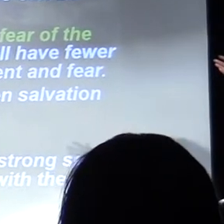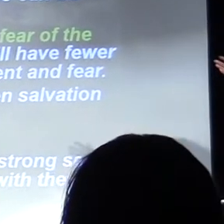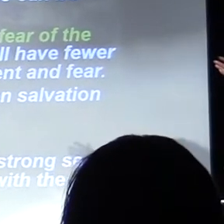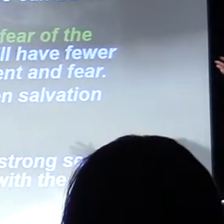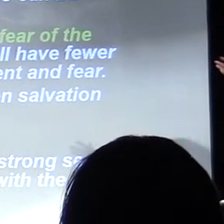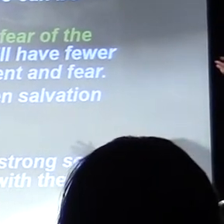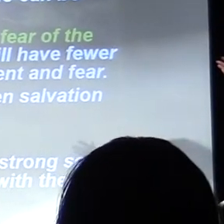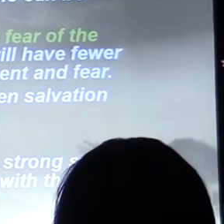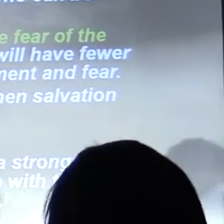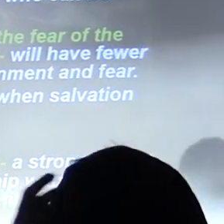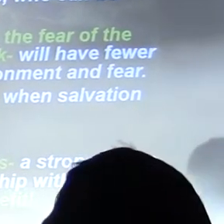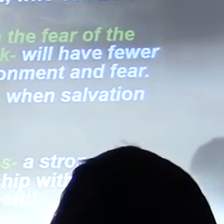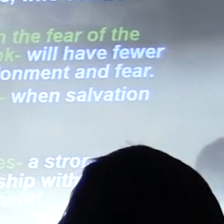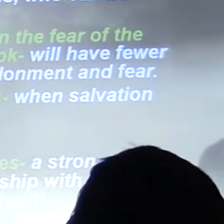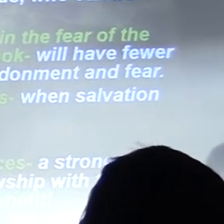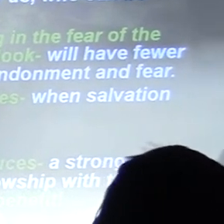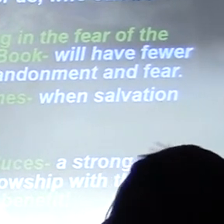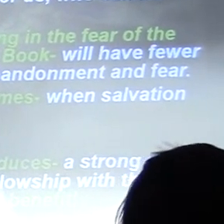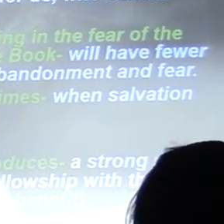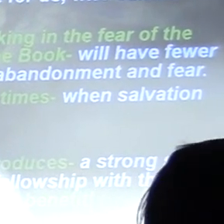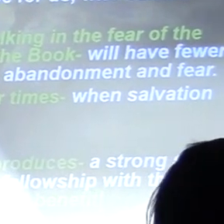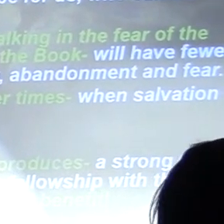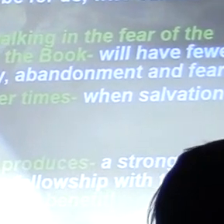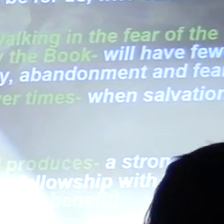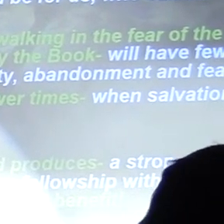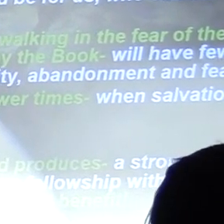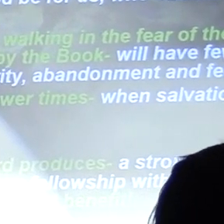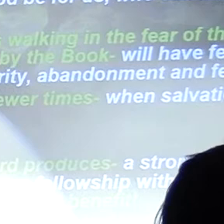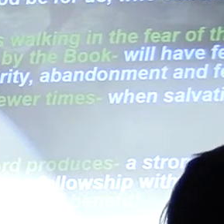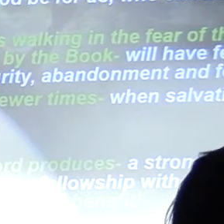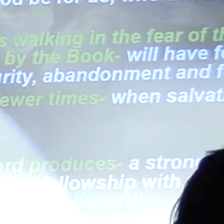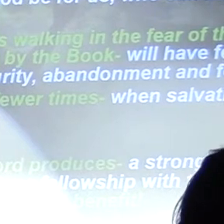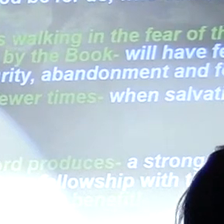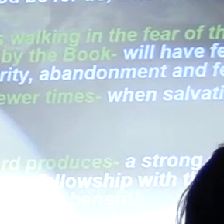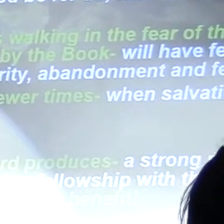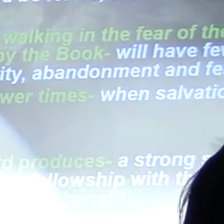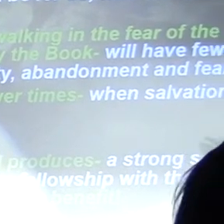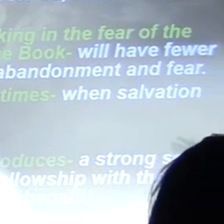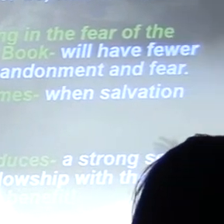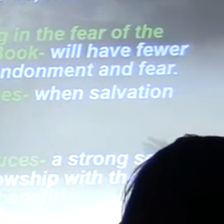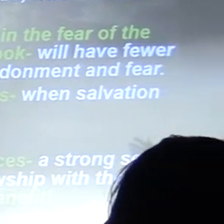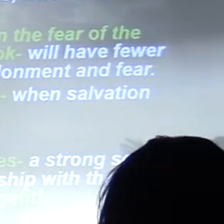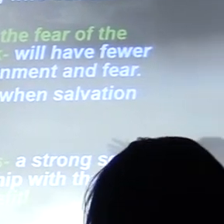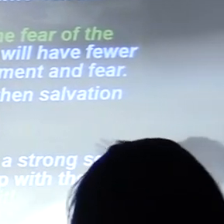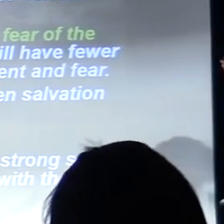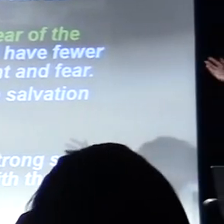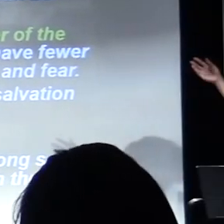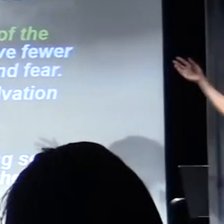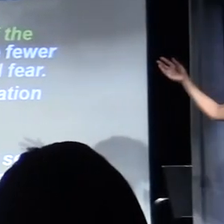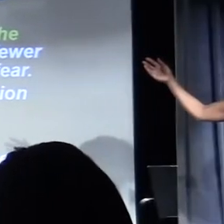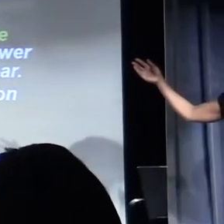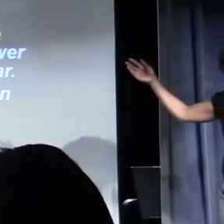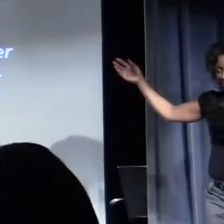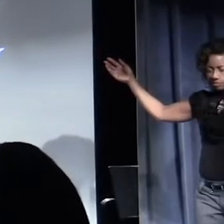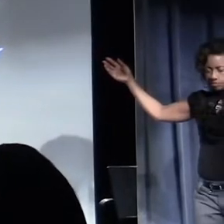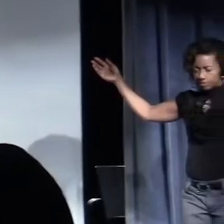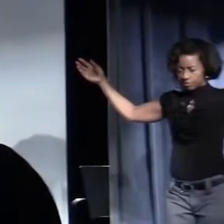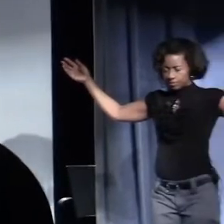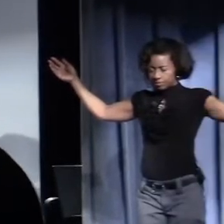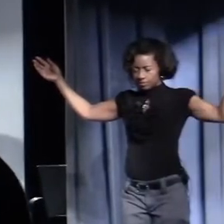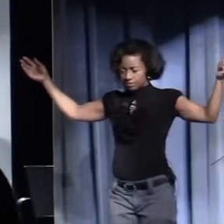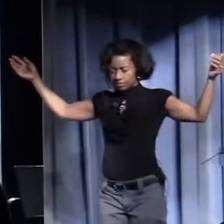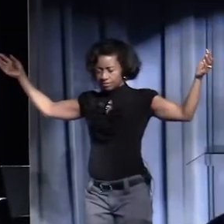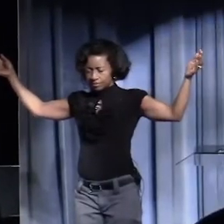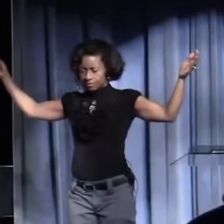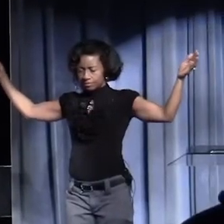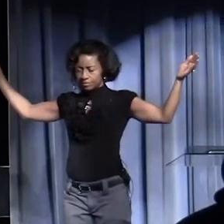and you don't know the Lord, just say, let's just give it all to Him right now. Father, right now, we just give it all to You, Father. We surrender. We have our hands